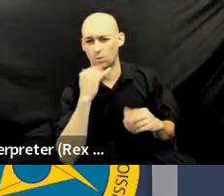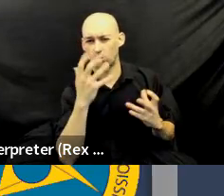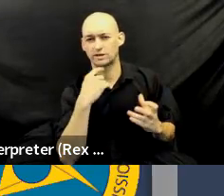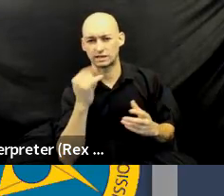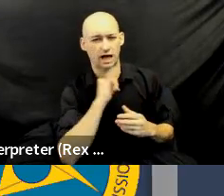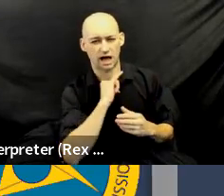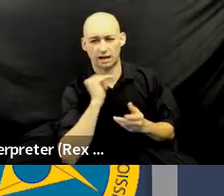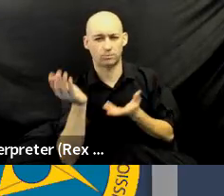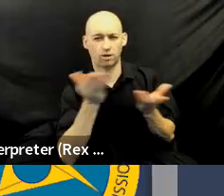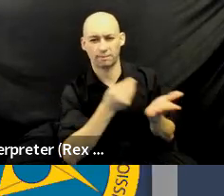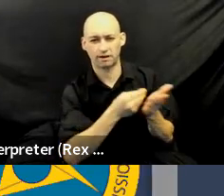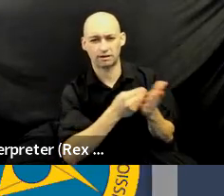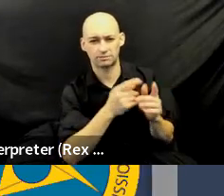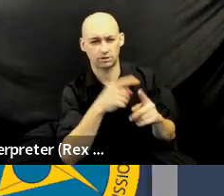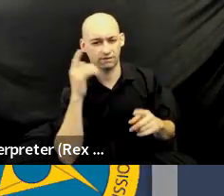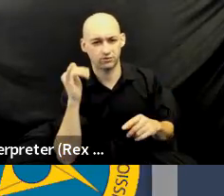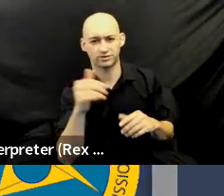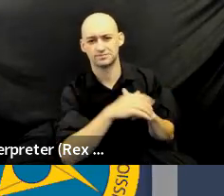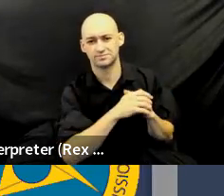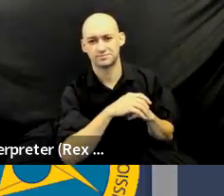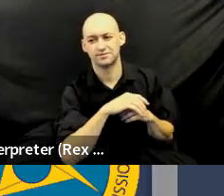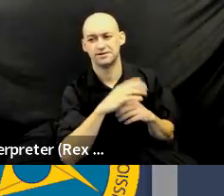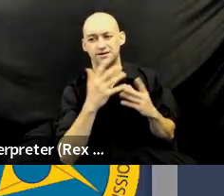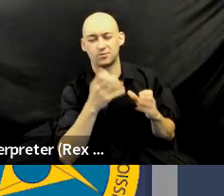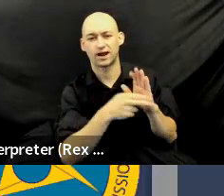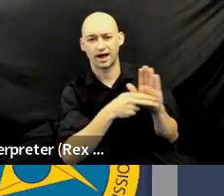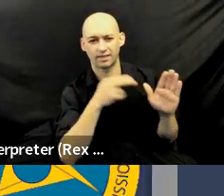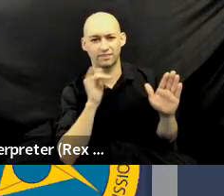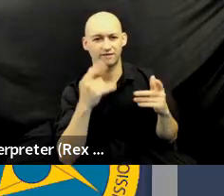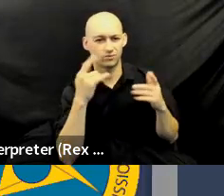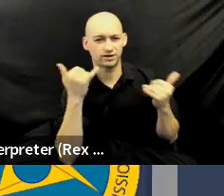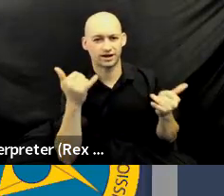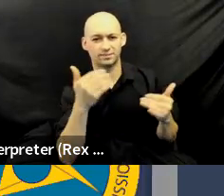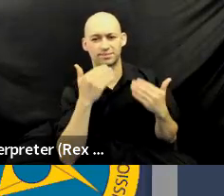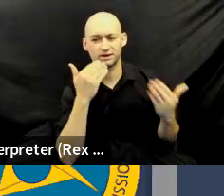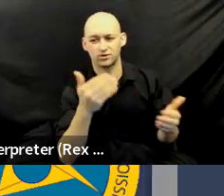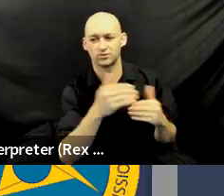California. So with that, that is my highlight for today. Thank you.